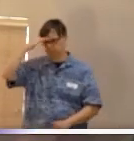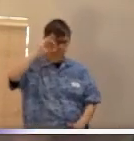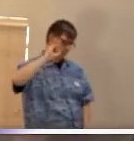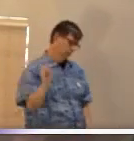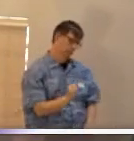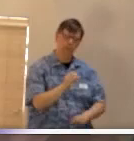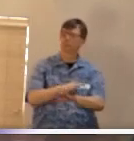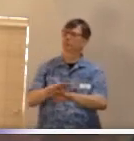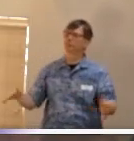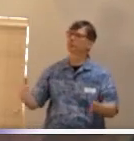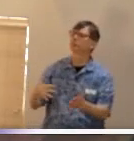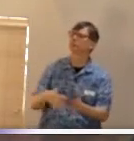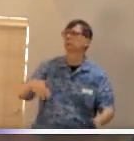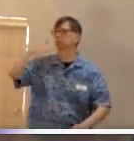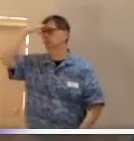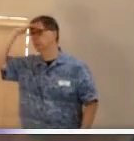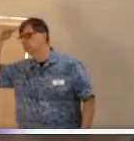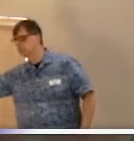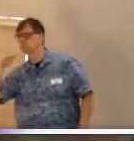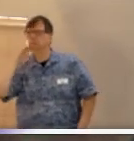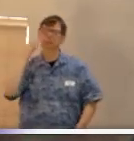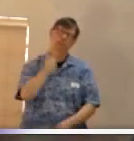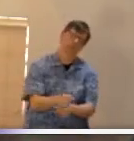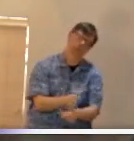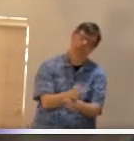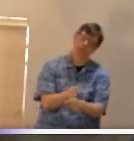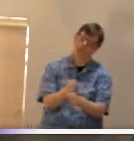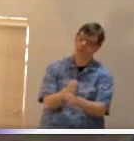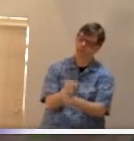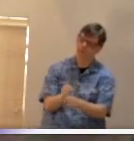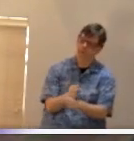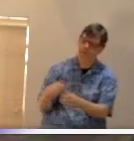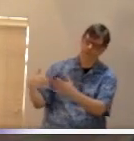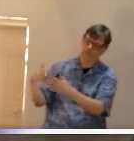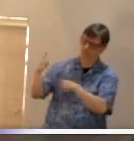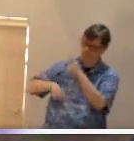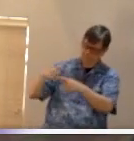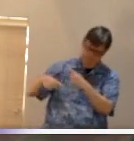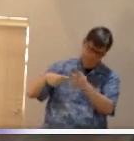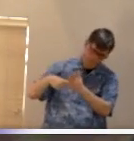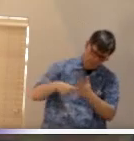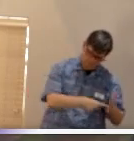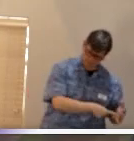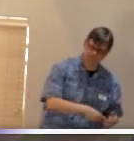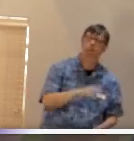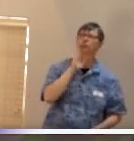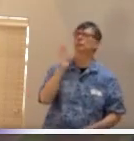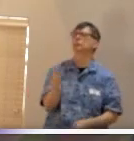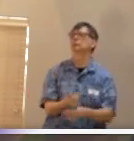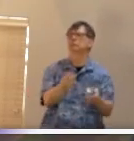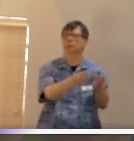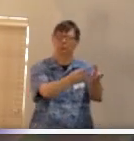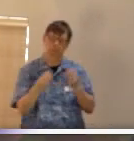don't start to look at how that was developed, how it moves, we stay in a pattern of attracting